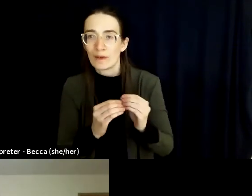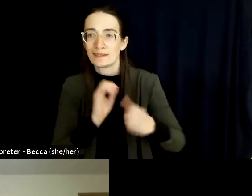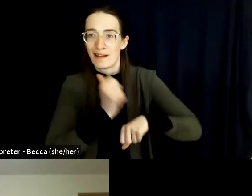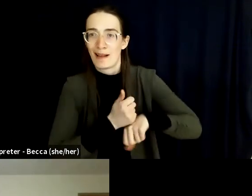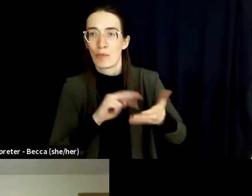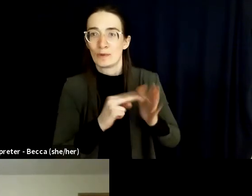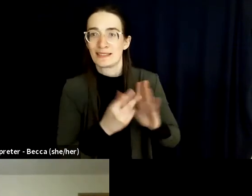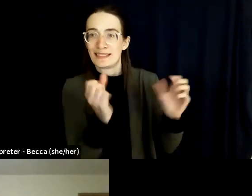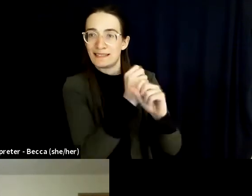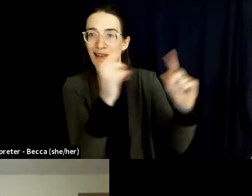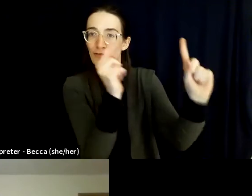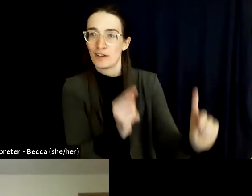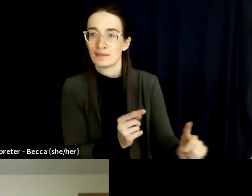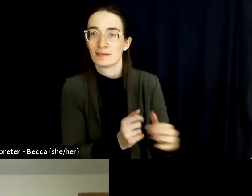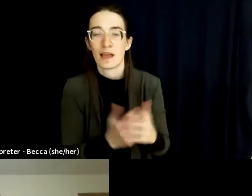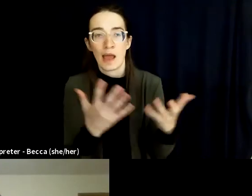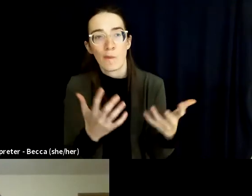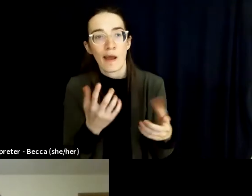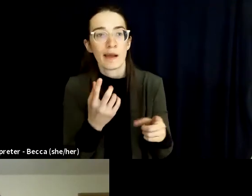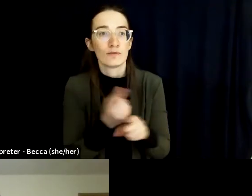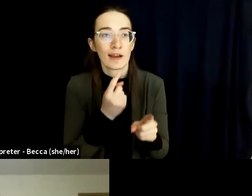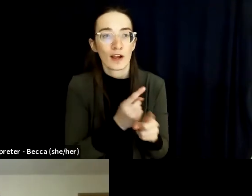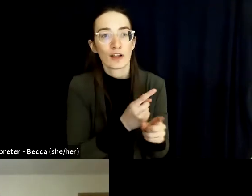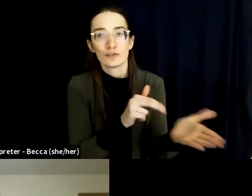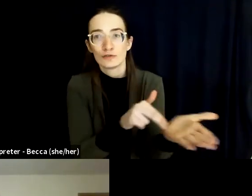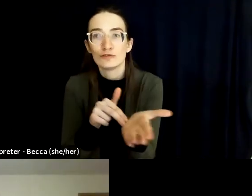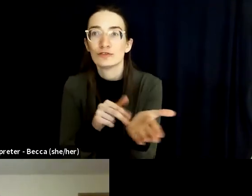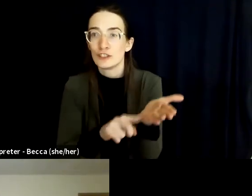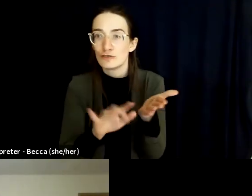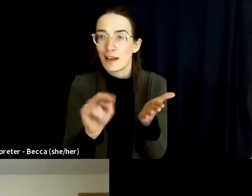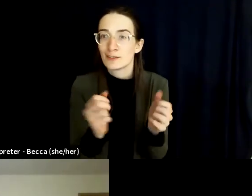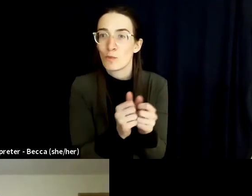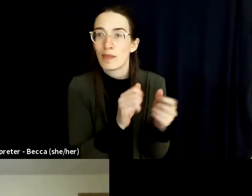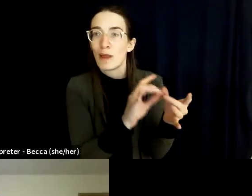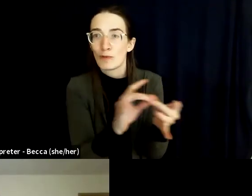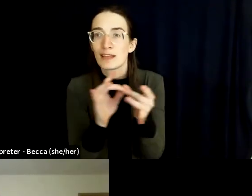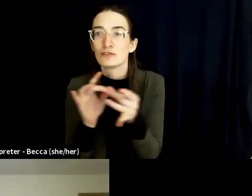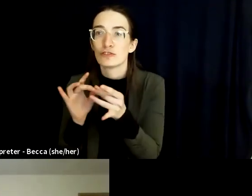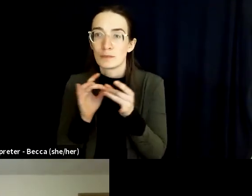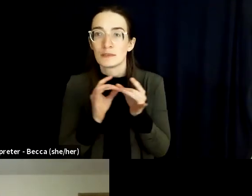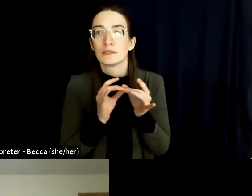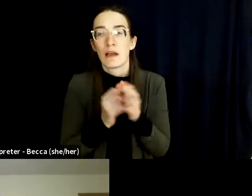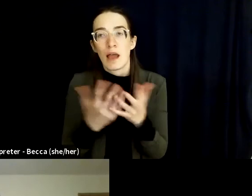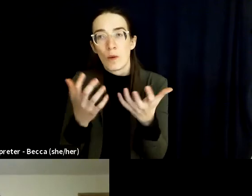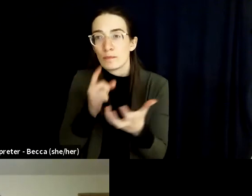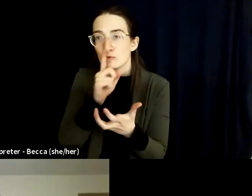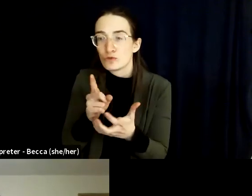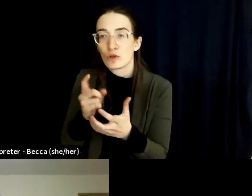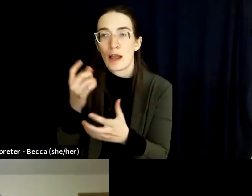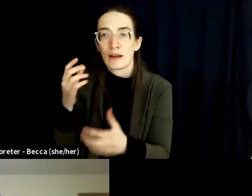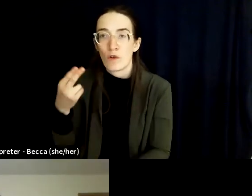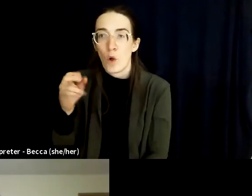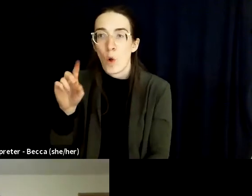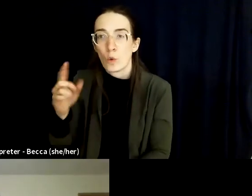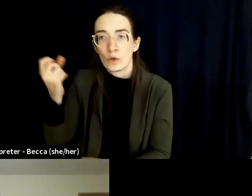of I want to have regular check-ins for my relationships. I want to make sure that I'm holding space and others are holding space for me